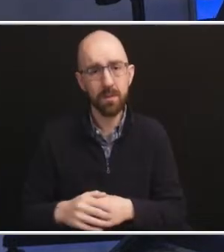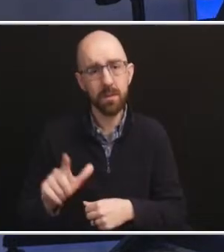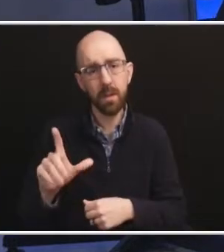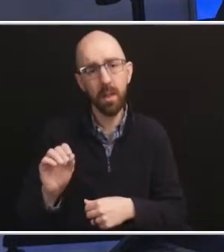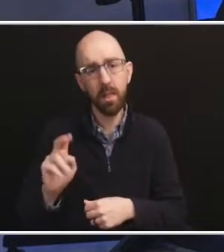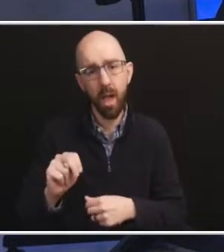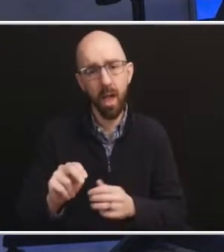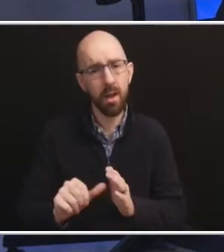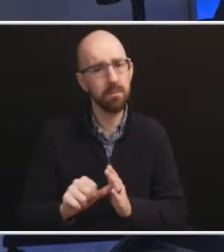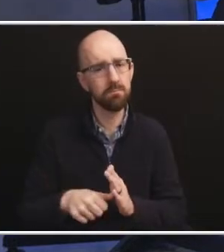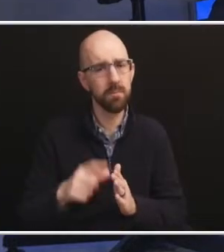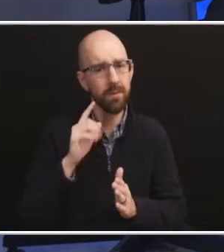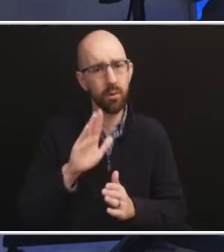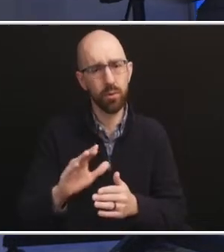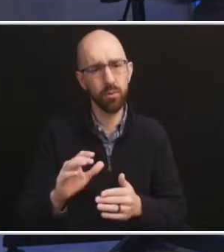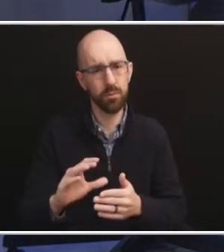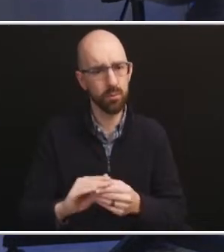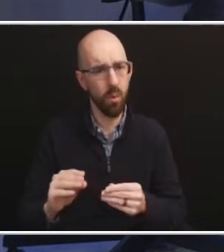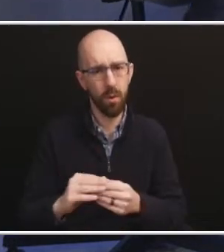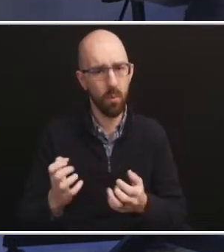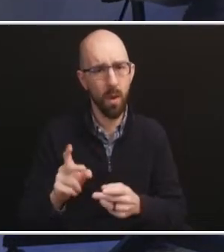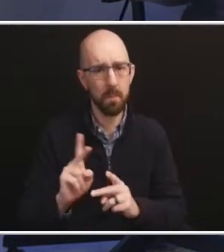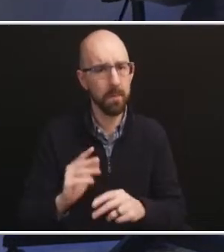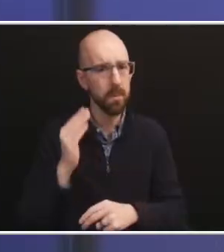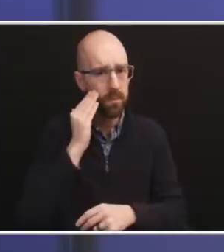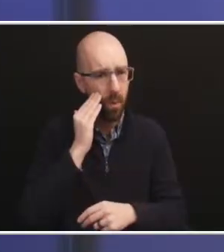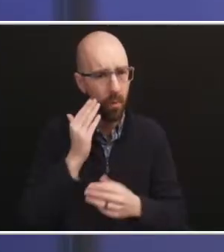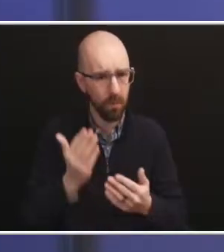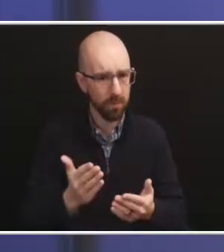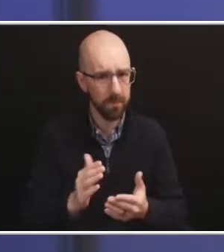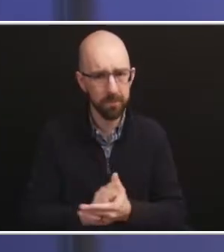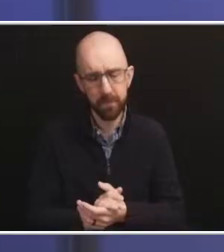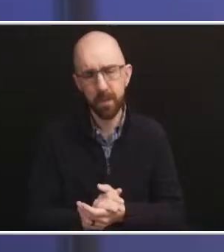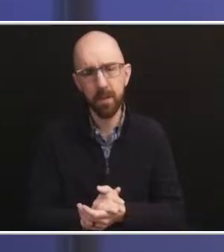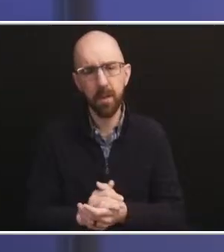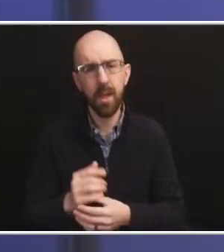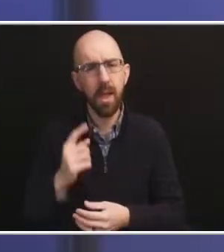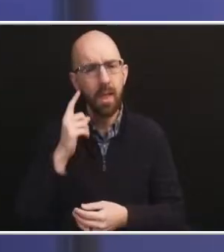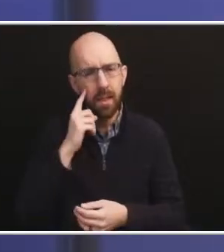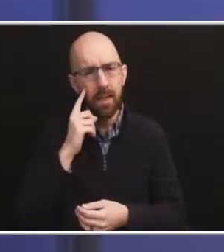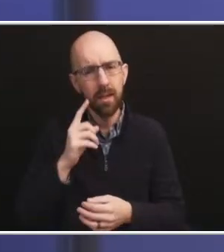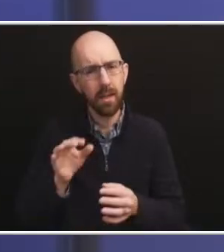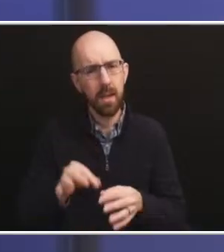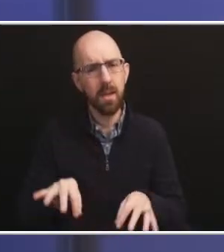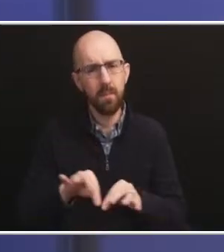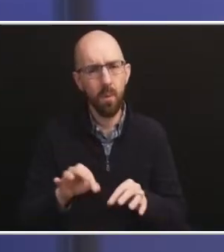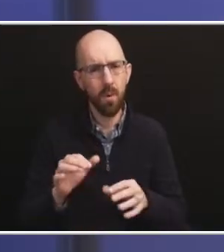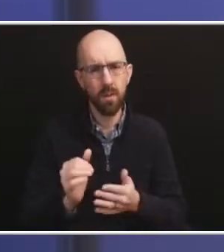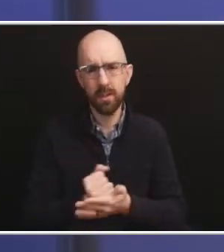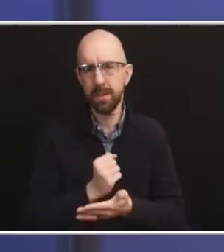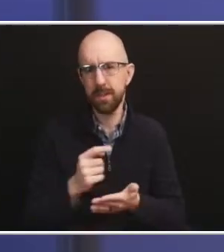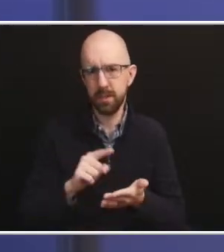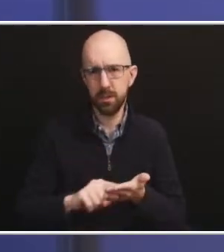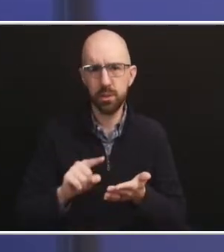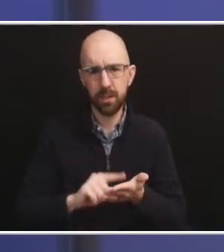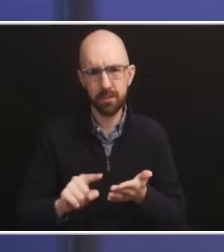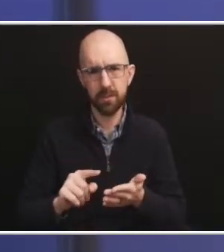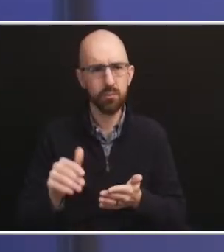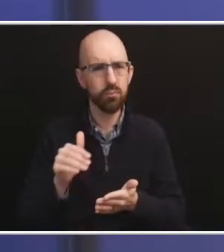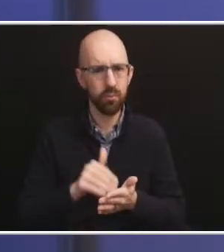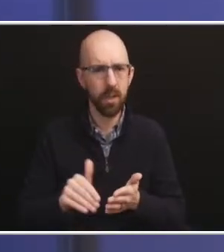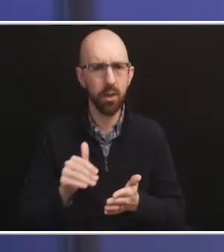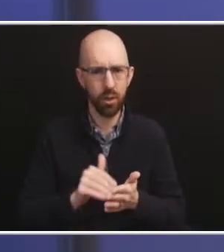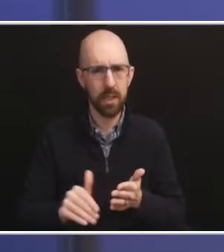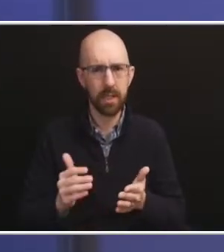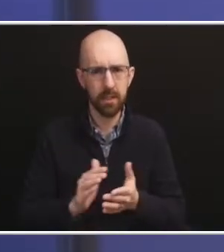takeaway from your story? What do you want people to know? I think it's important to get checked regularly and